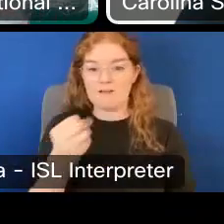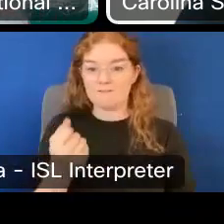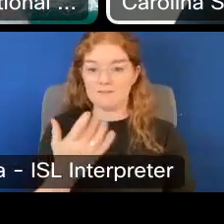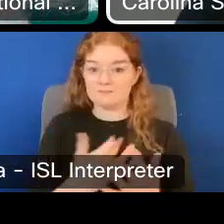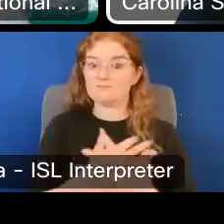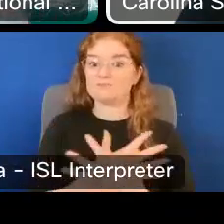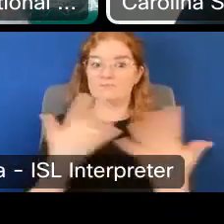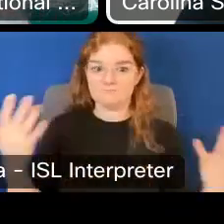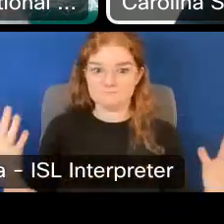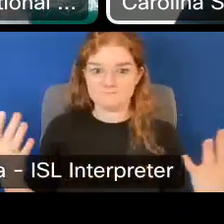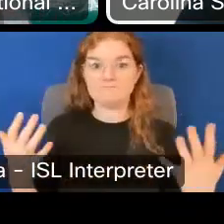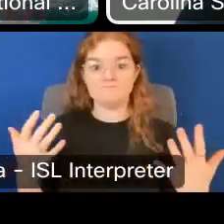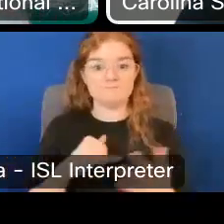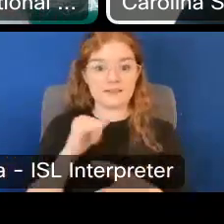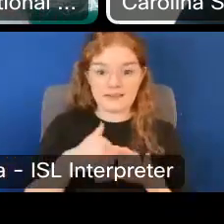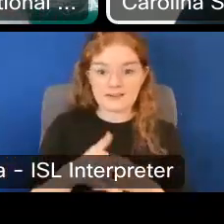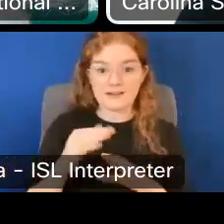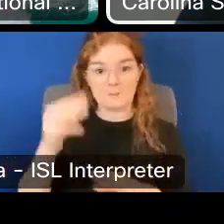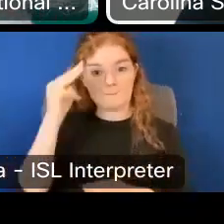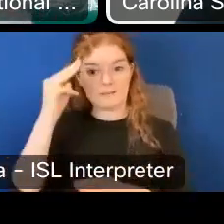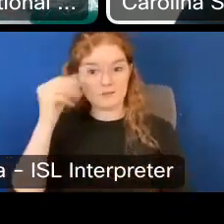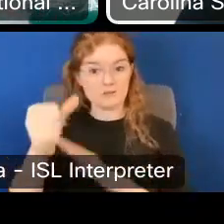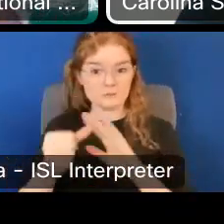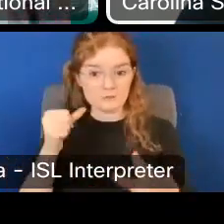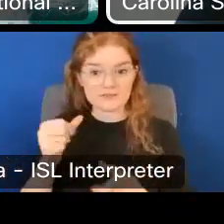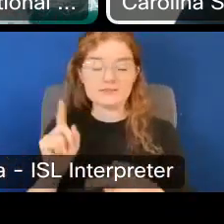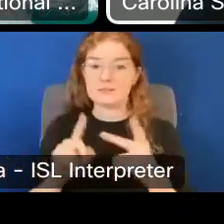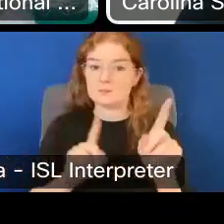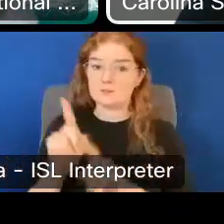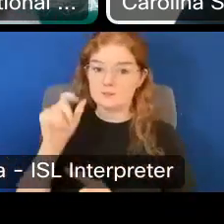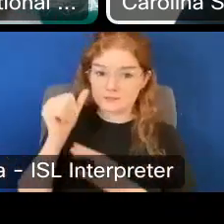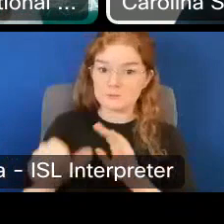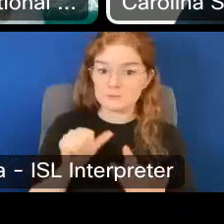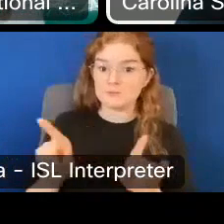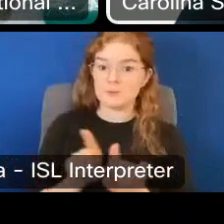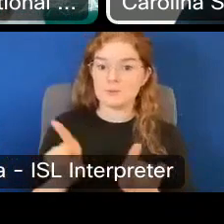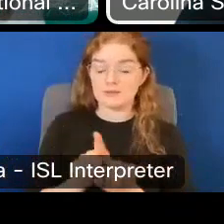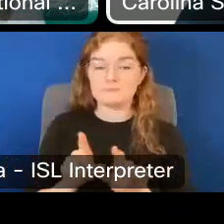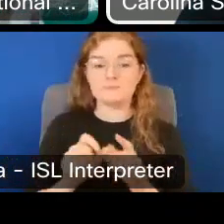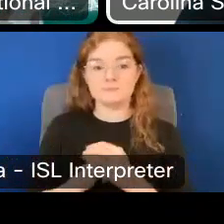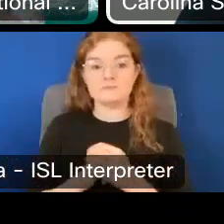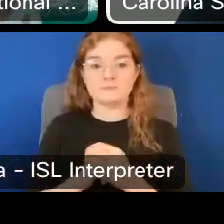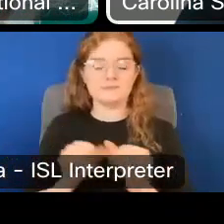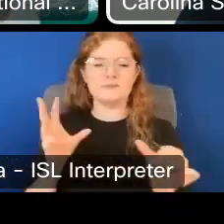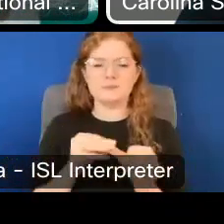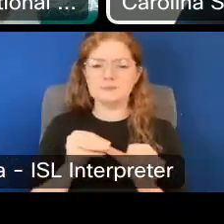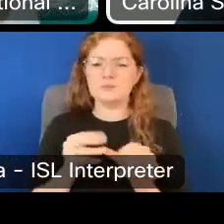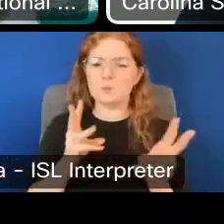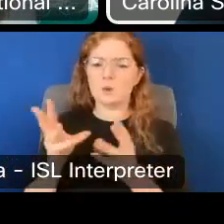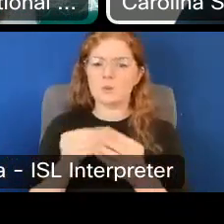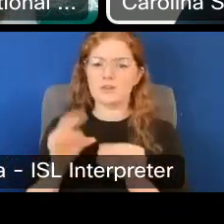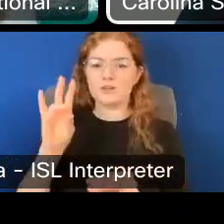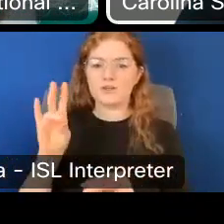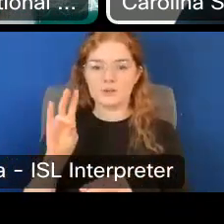huge amount of clinical and managerial experience and improvement experience as well, and particularly working with the